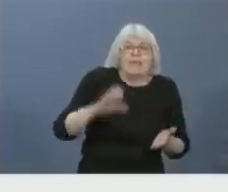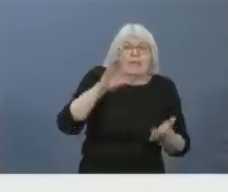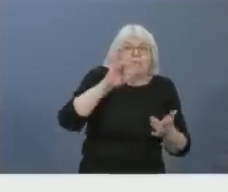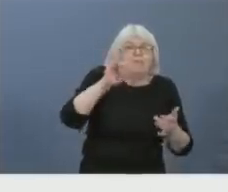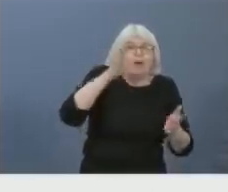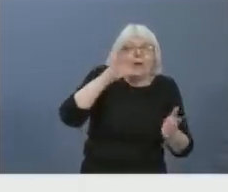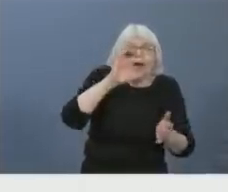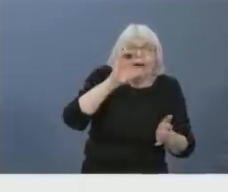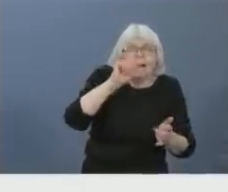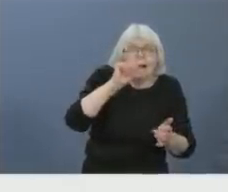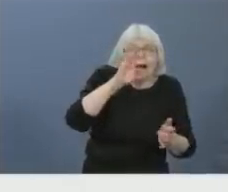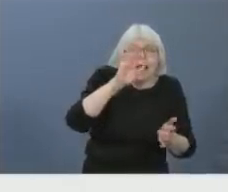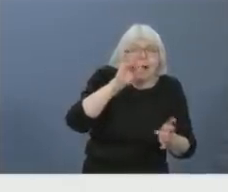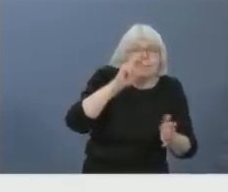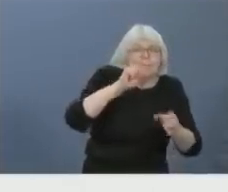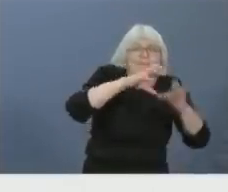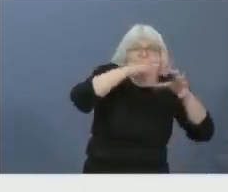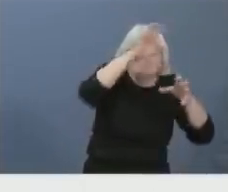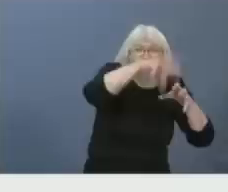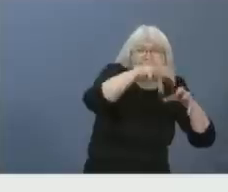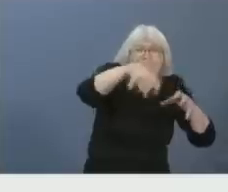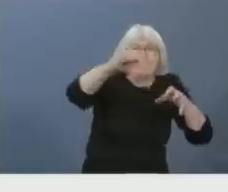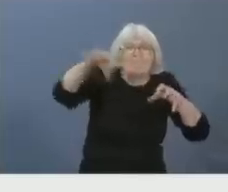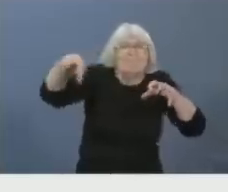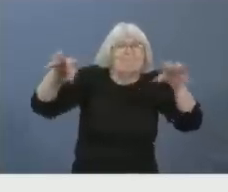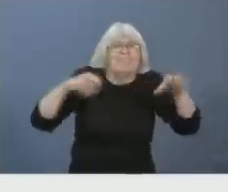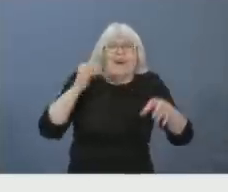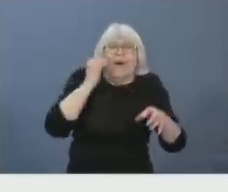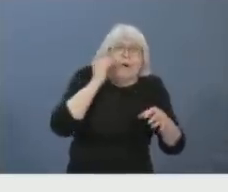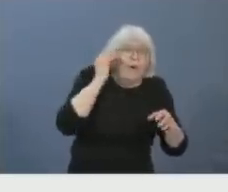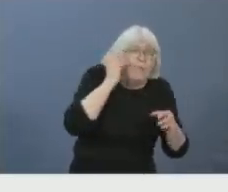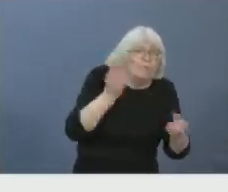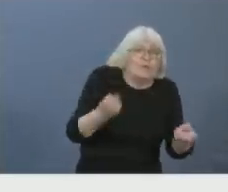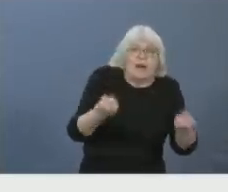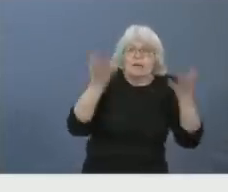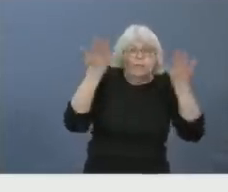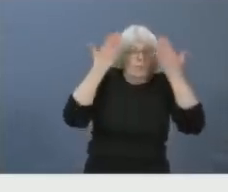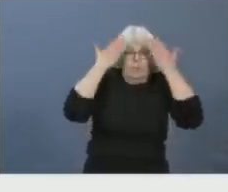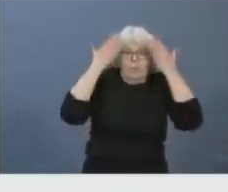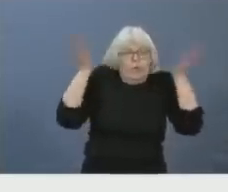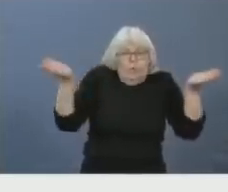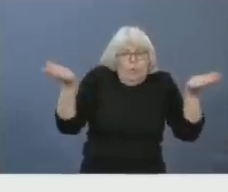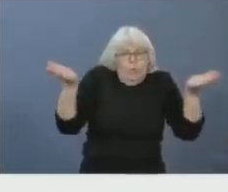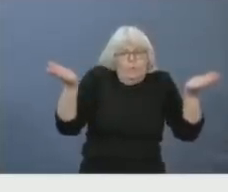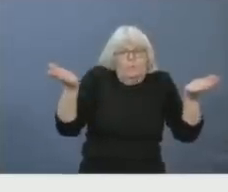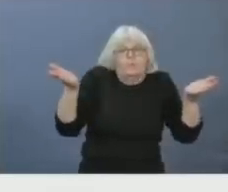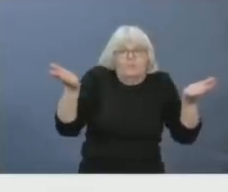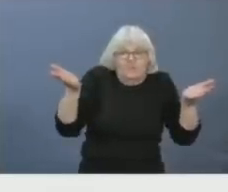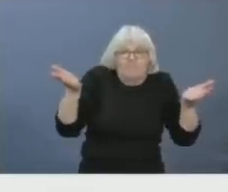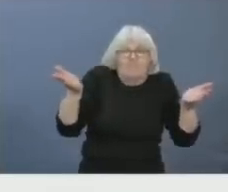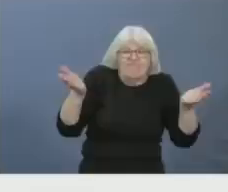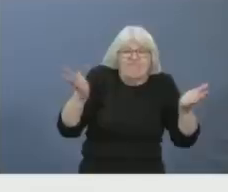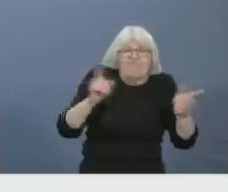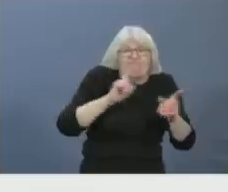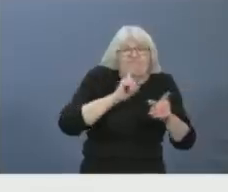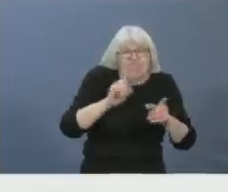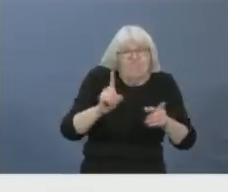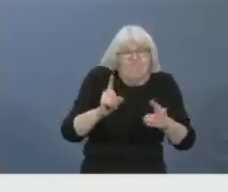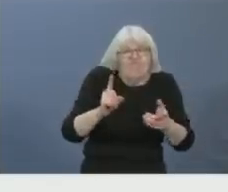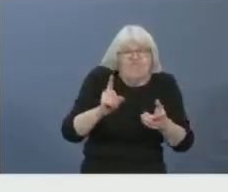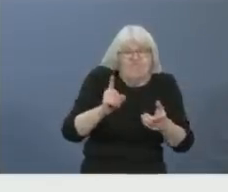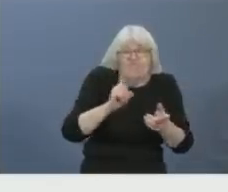that structure. So we don't have the count on that, but for sure there is property damage in this fire for